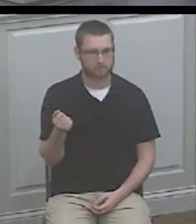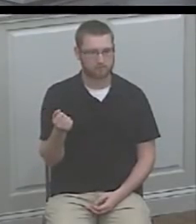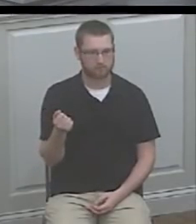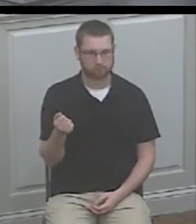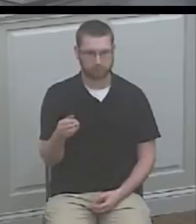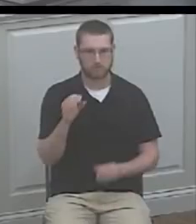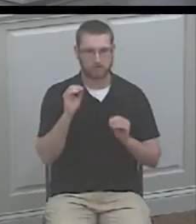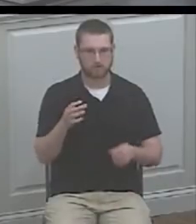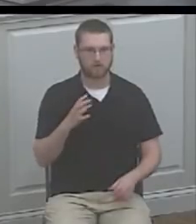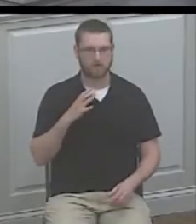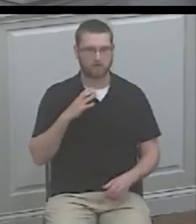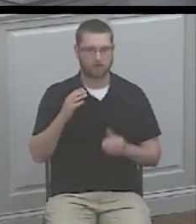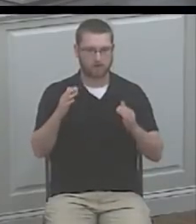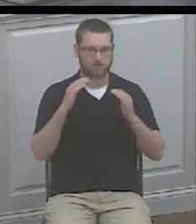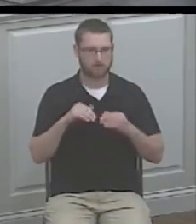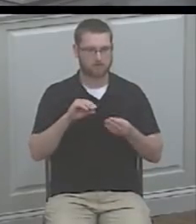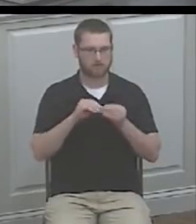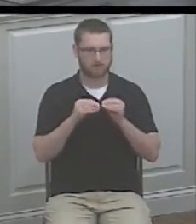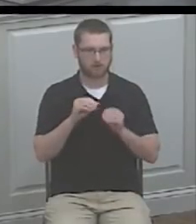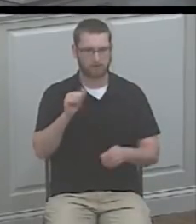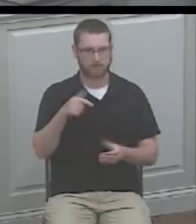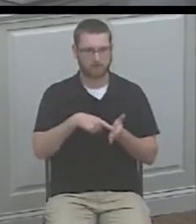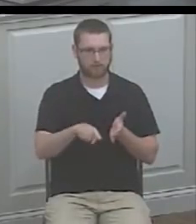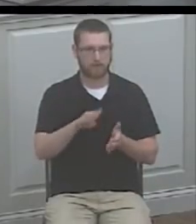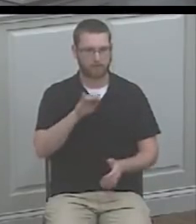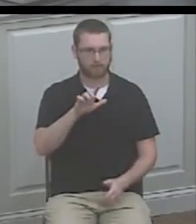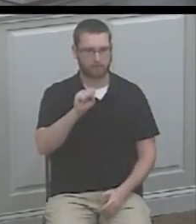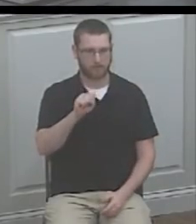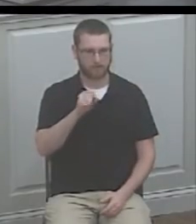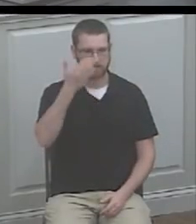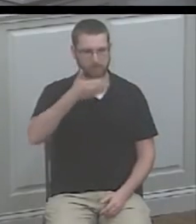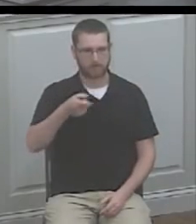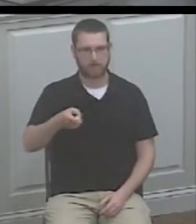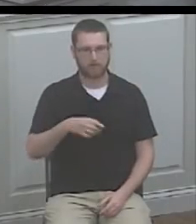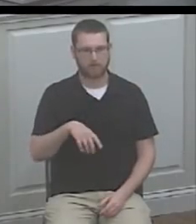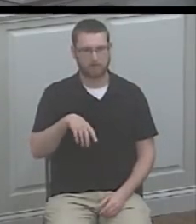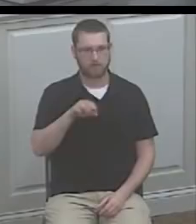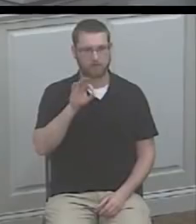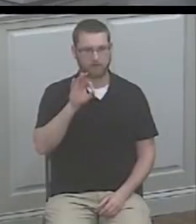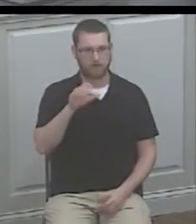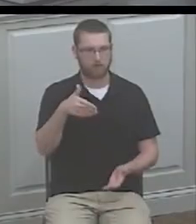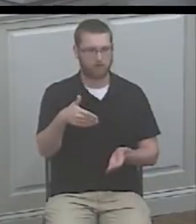Seeing not, we'll move to item number 10. This is the payment of the bills, which you have in front of you, in the amount of